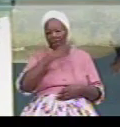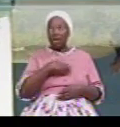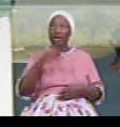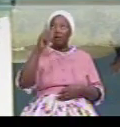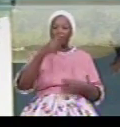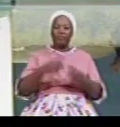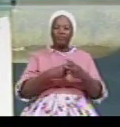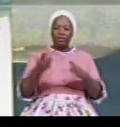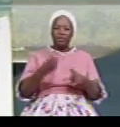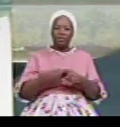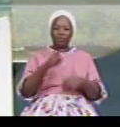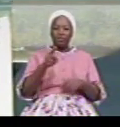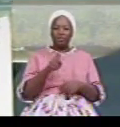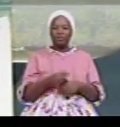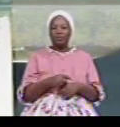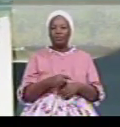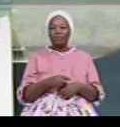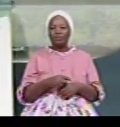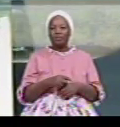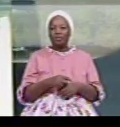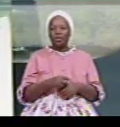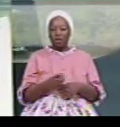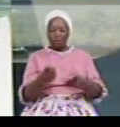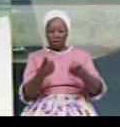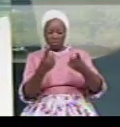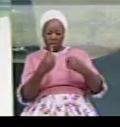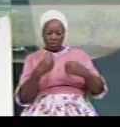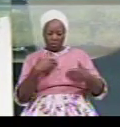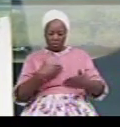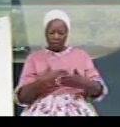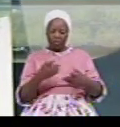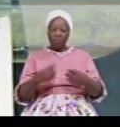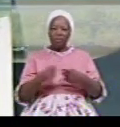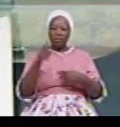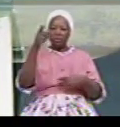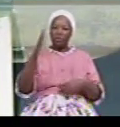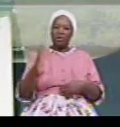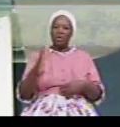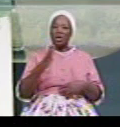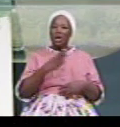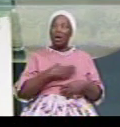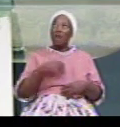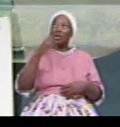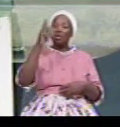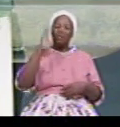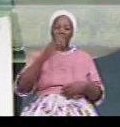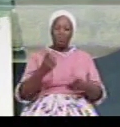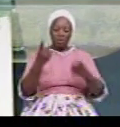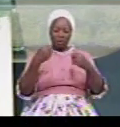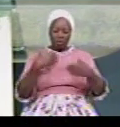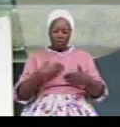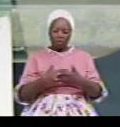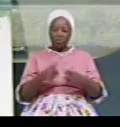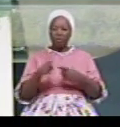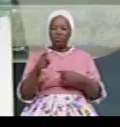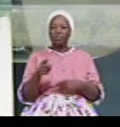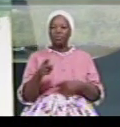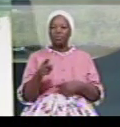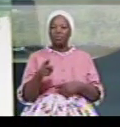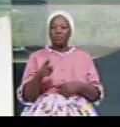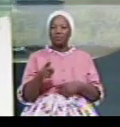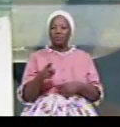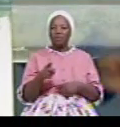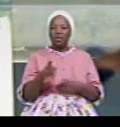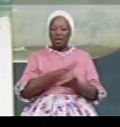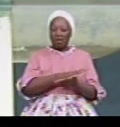from you. Draw near to God, and he will draw near to you.